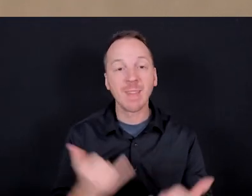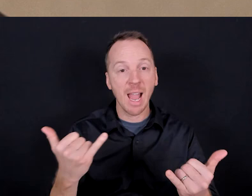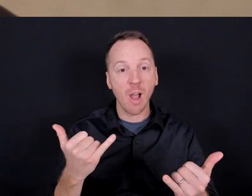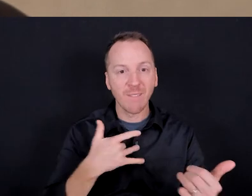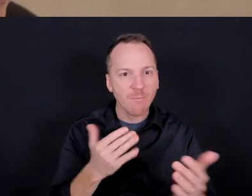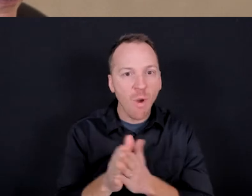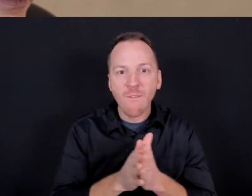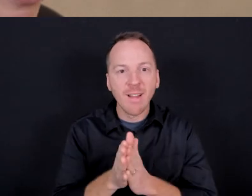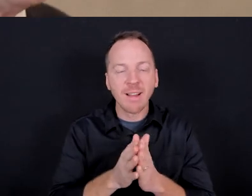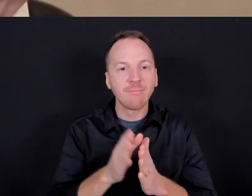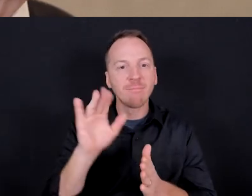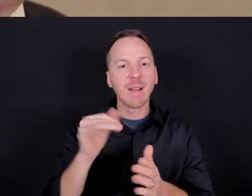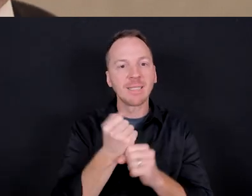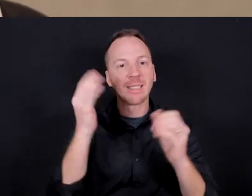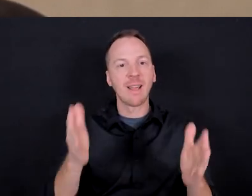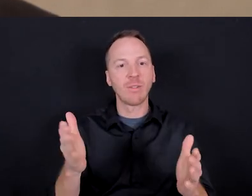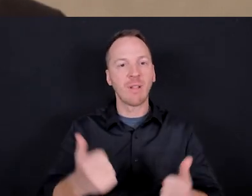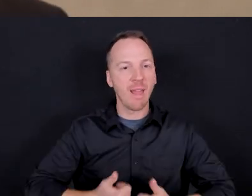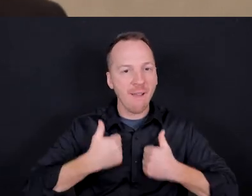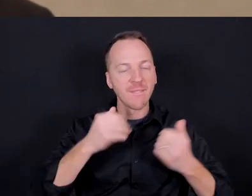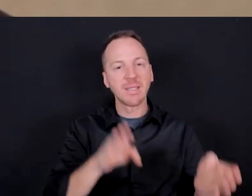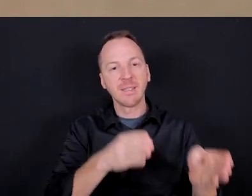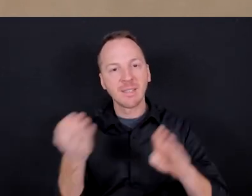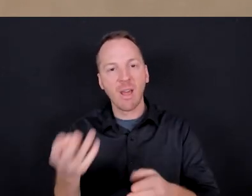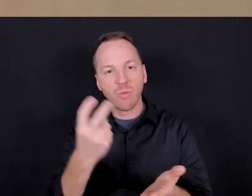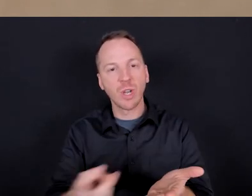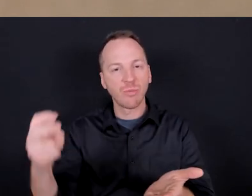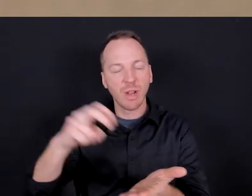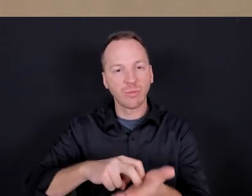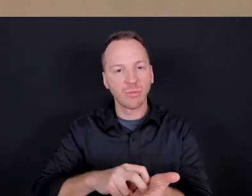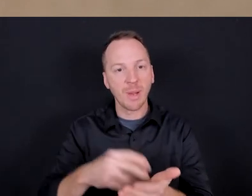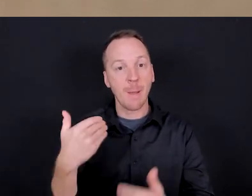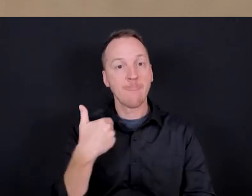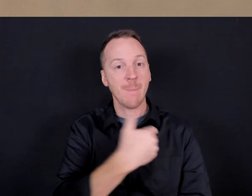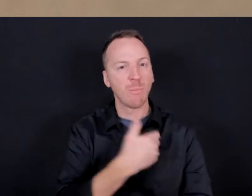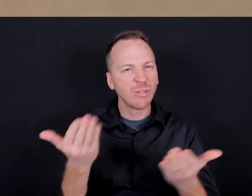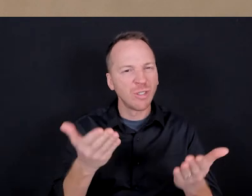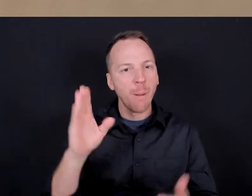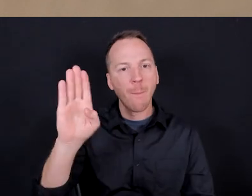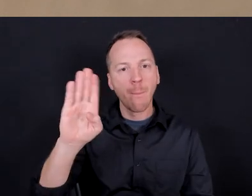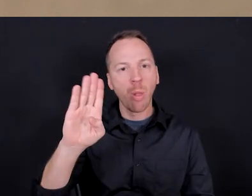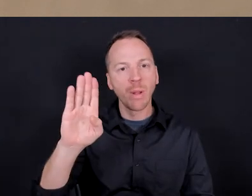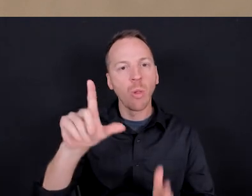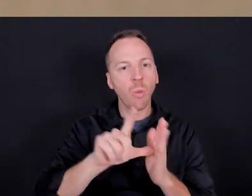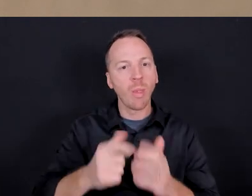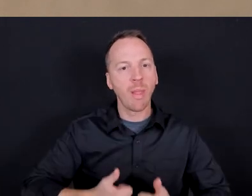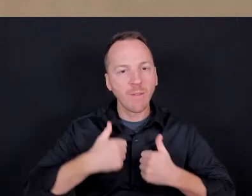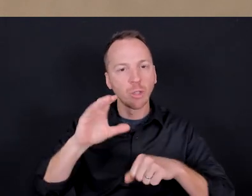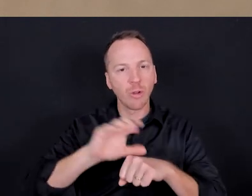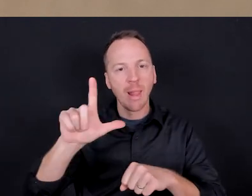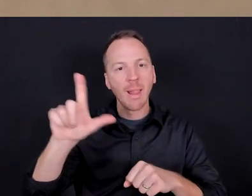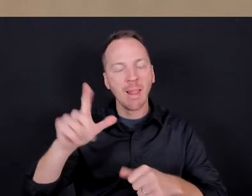Motivated by the Savior's life, death, and resurrection, the members of Bloomington Living Hope Lutheran Church give